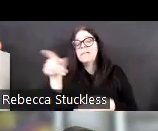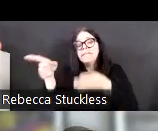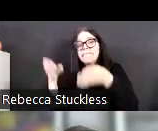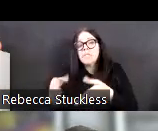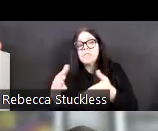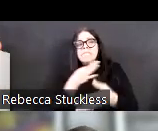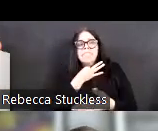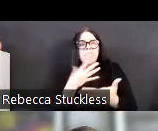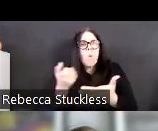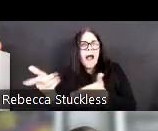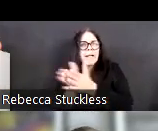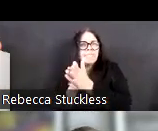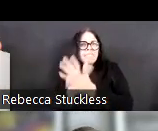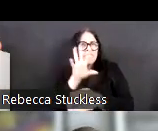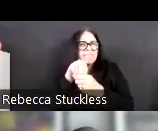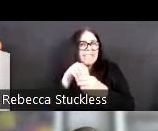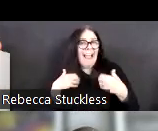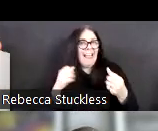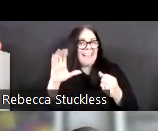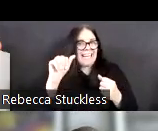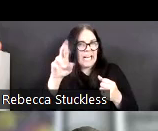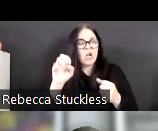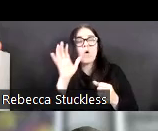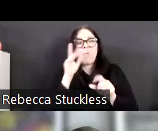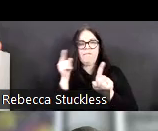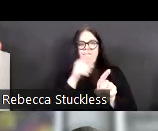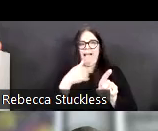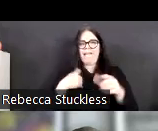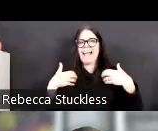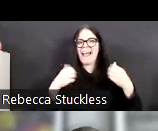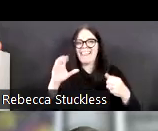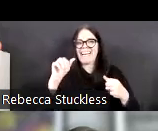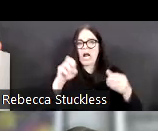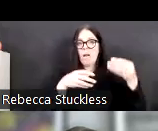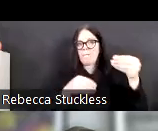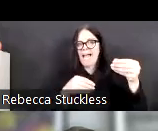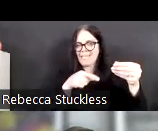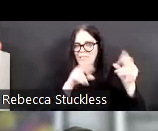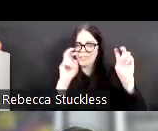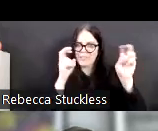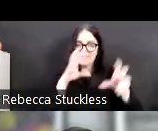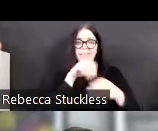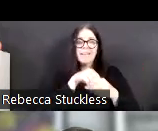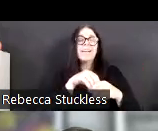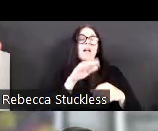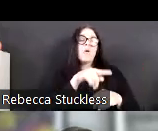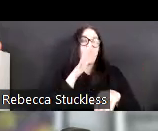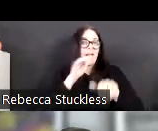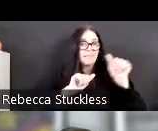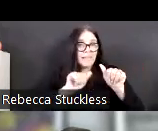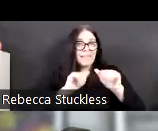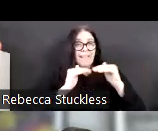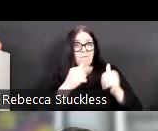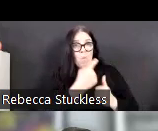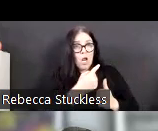into healthcare, they would do the healthcare package, and it would assess levels 1, 2, and 3 for